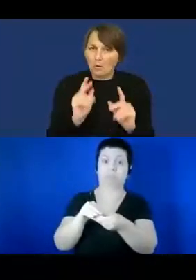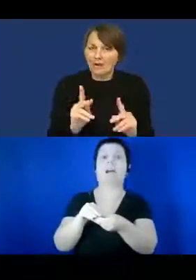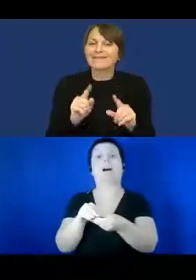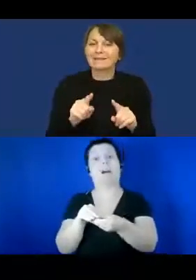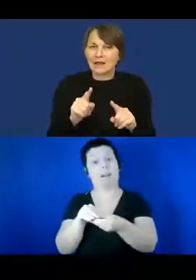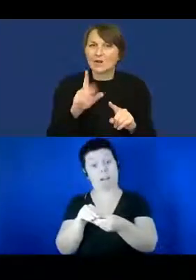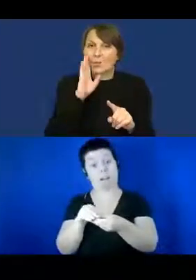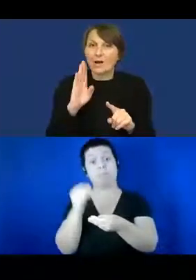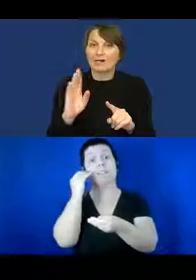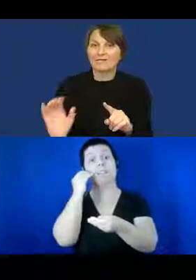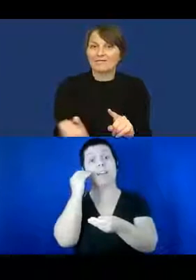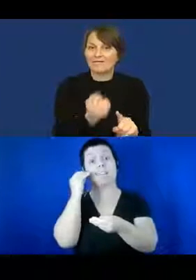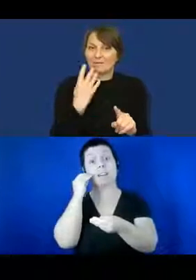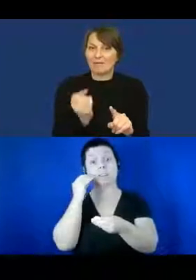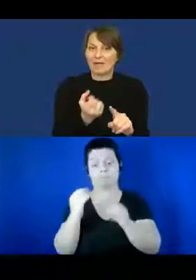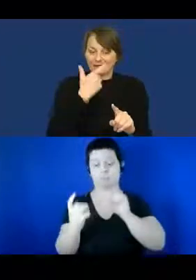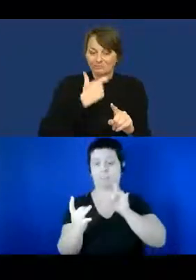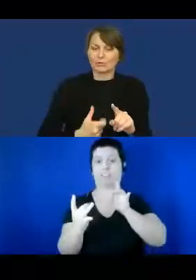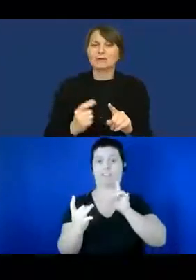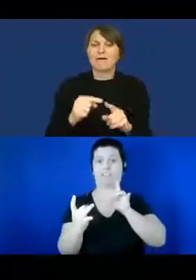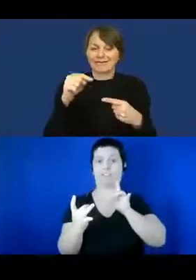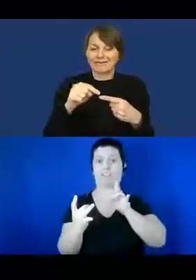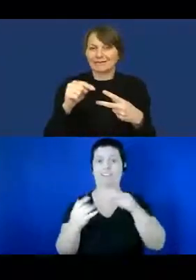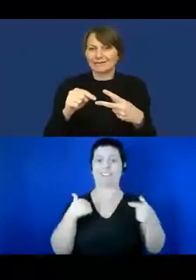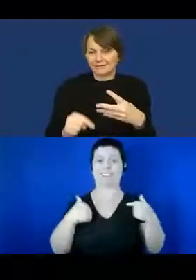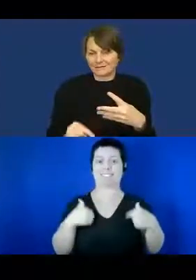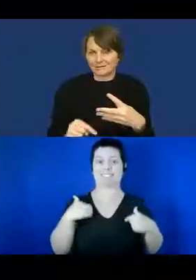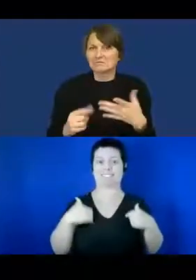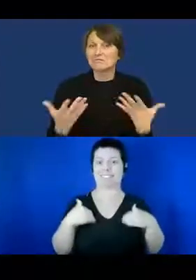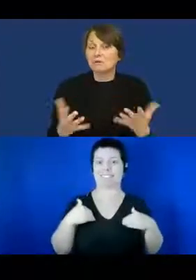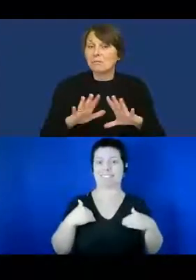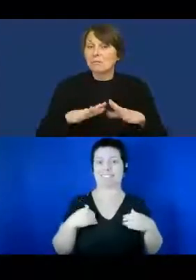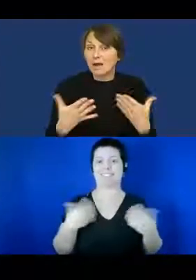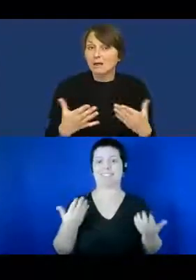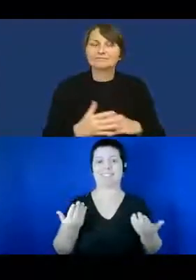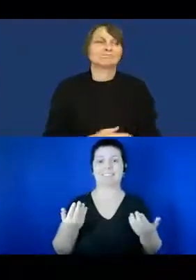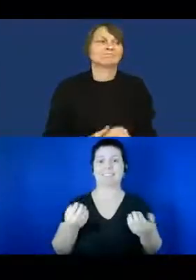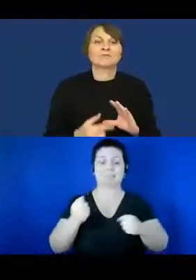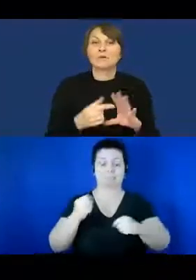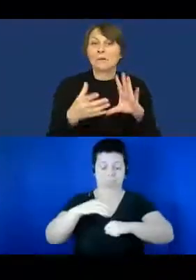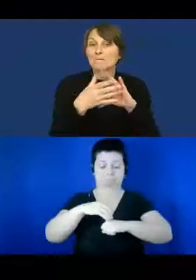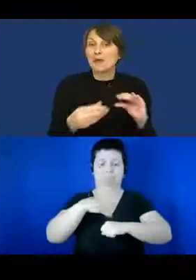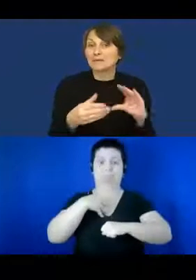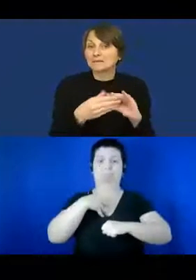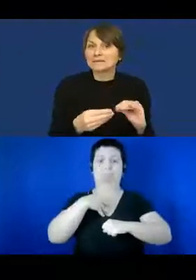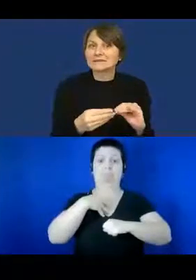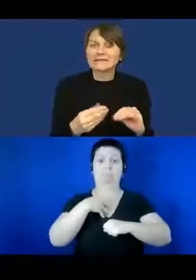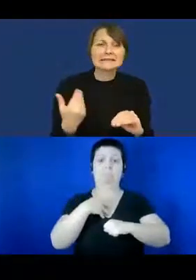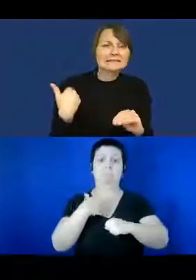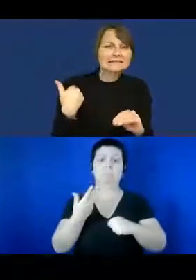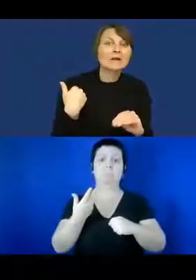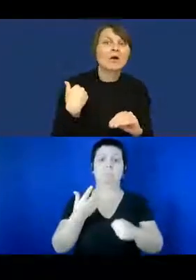send feedback to the users. So this will take the form of a message, which might say that a particular person has